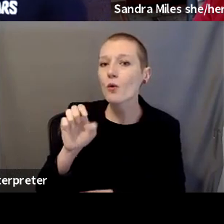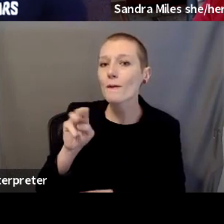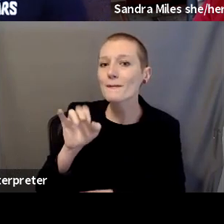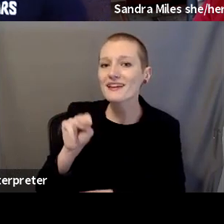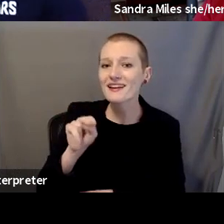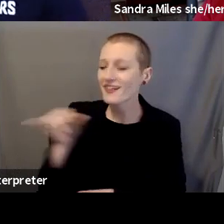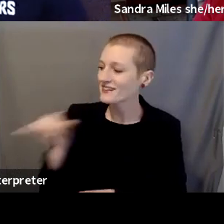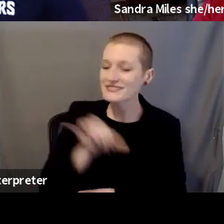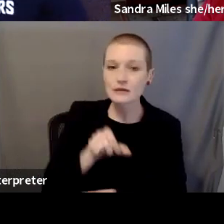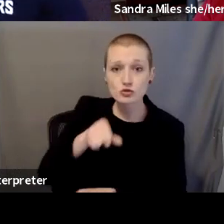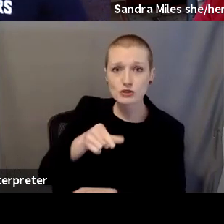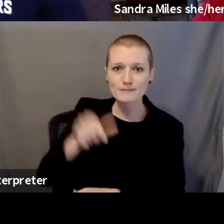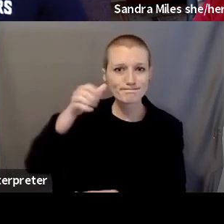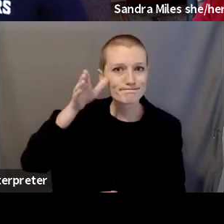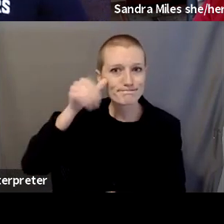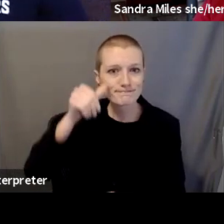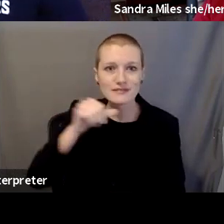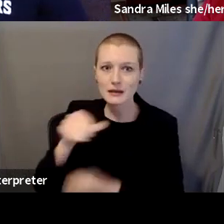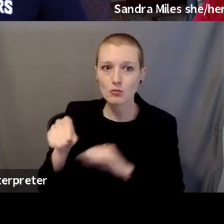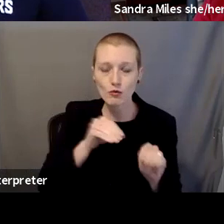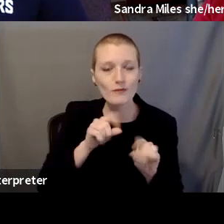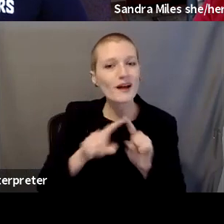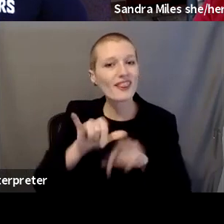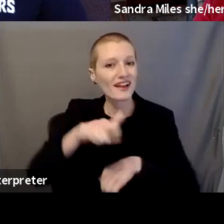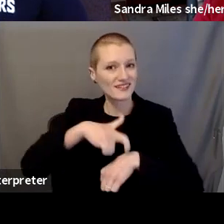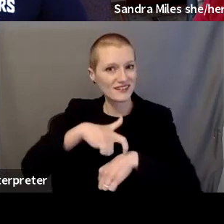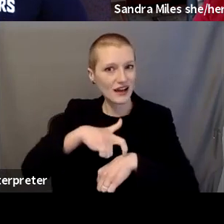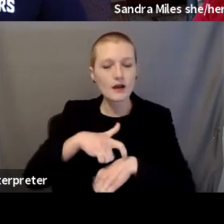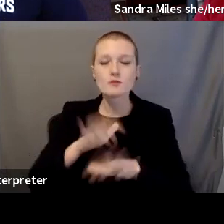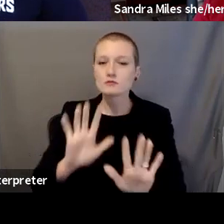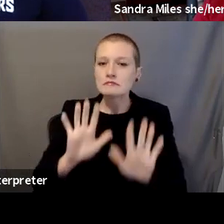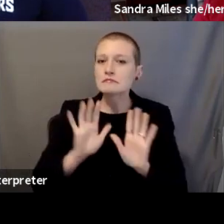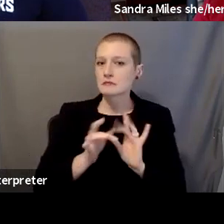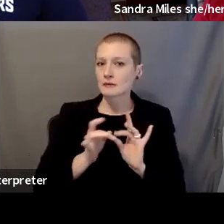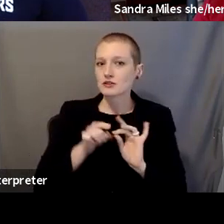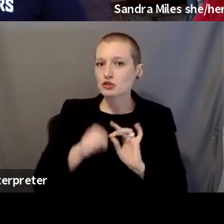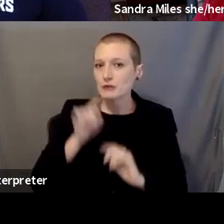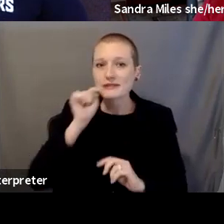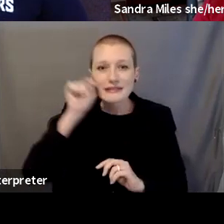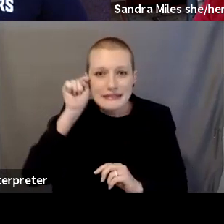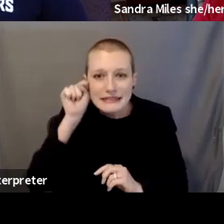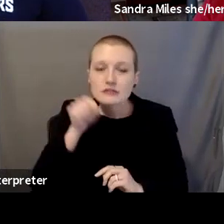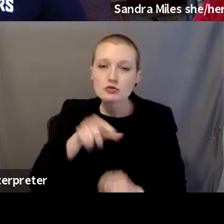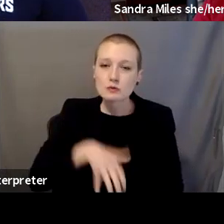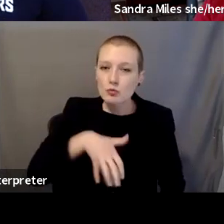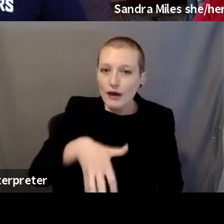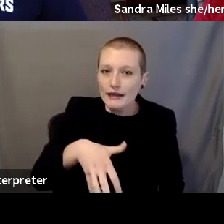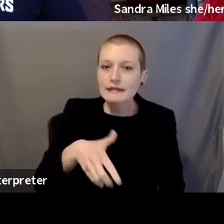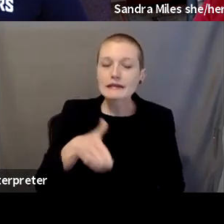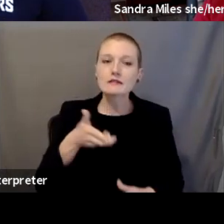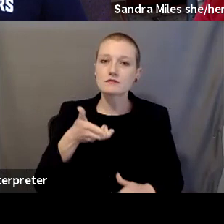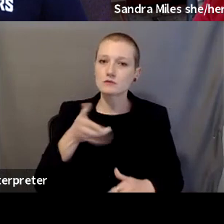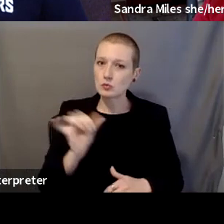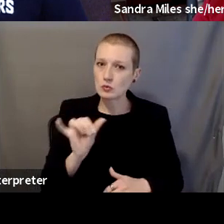kind of message that it may have protected. She was a teenager. She was pregnant. they were worried that the image that it would portray, and it's a shame